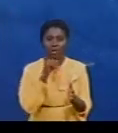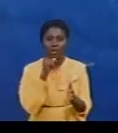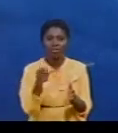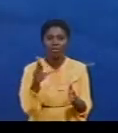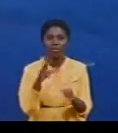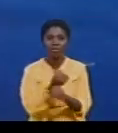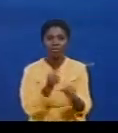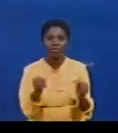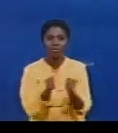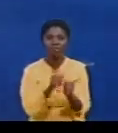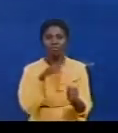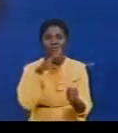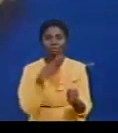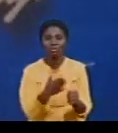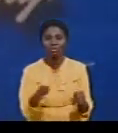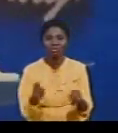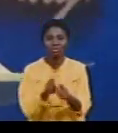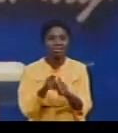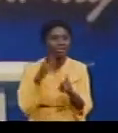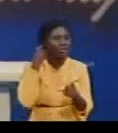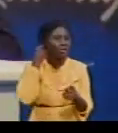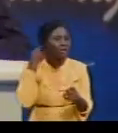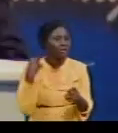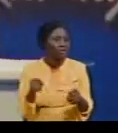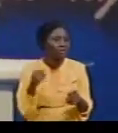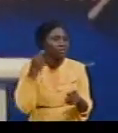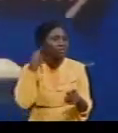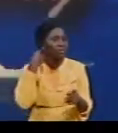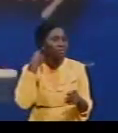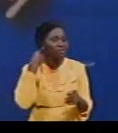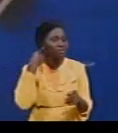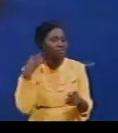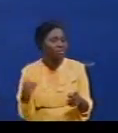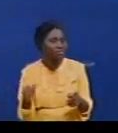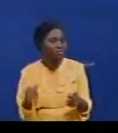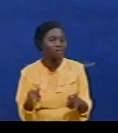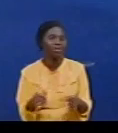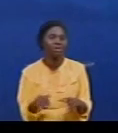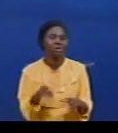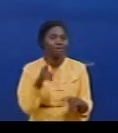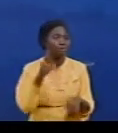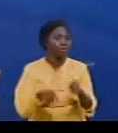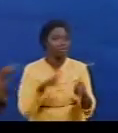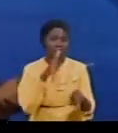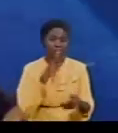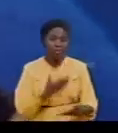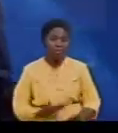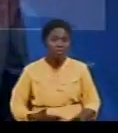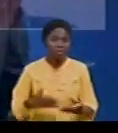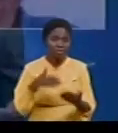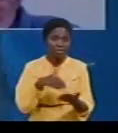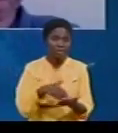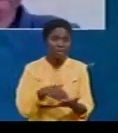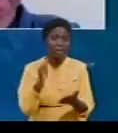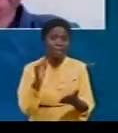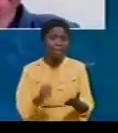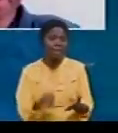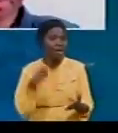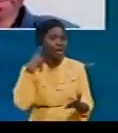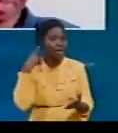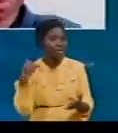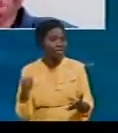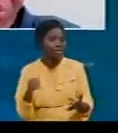as silver and gold. You cannot be born again by silver